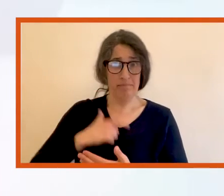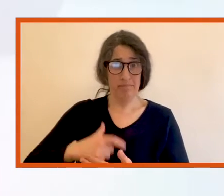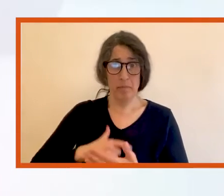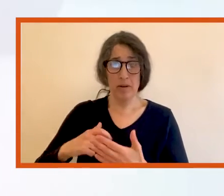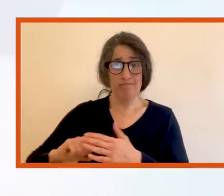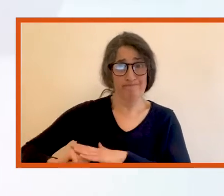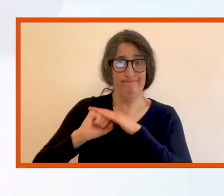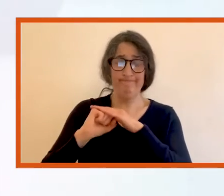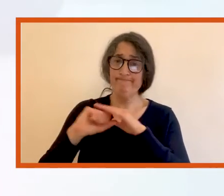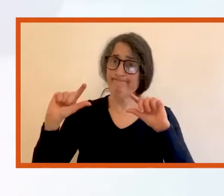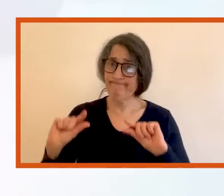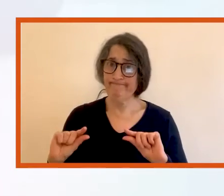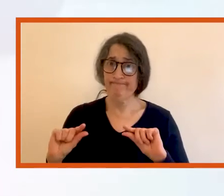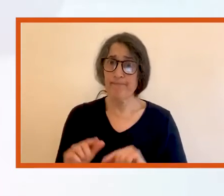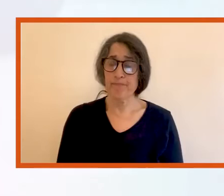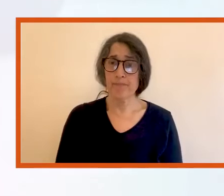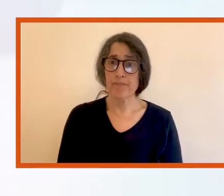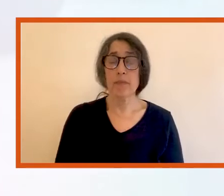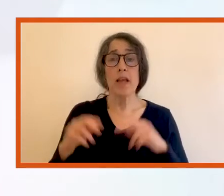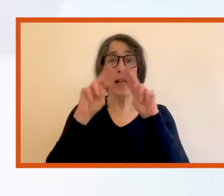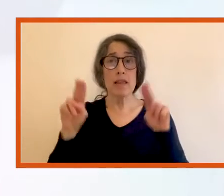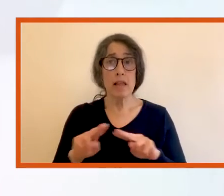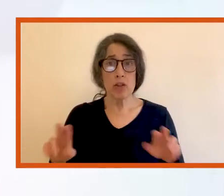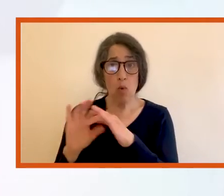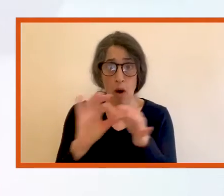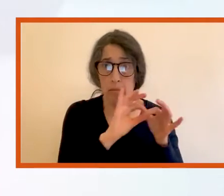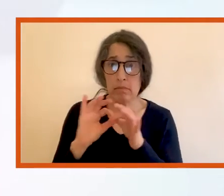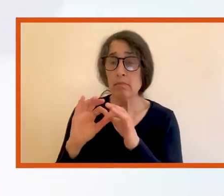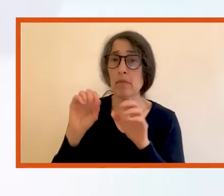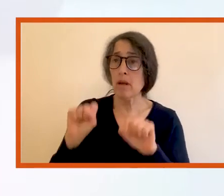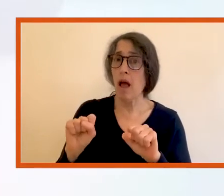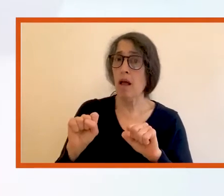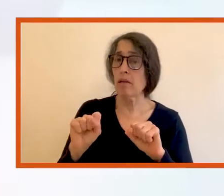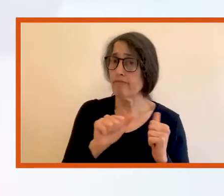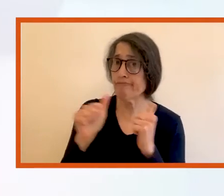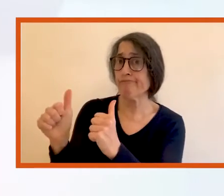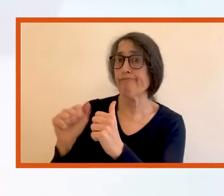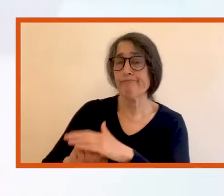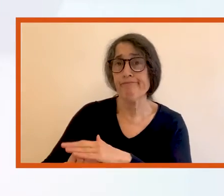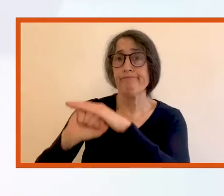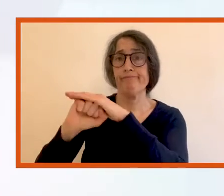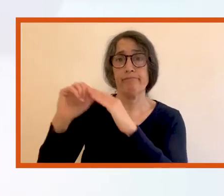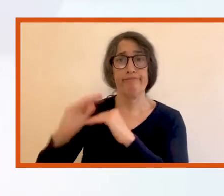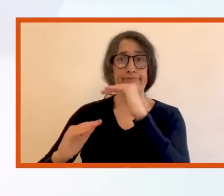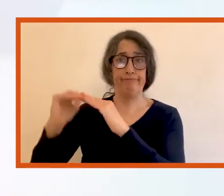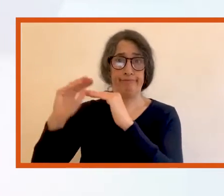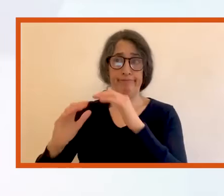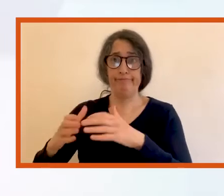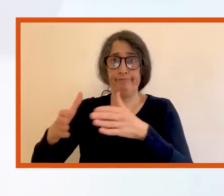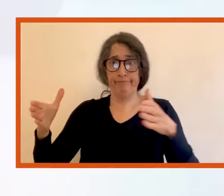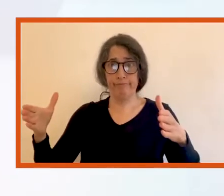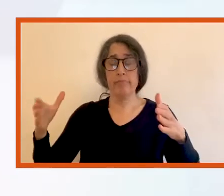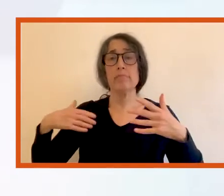disabilities. International cooperation has a critical role to play in building inclusive social protection system. One of the